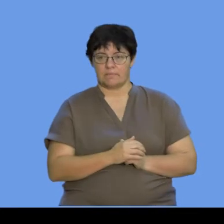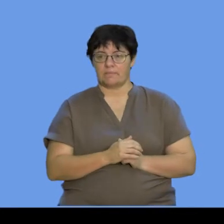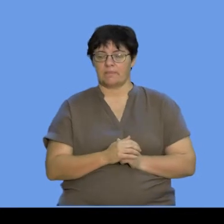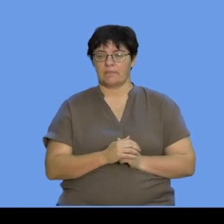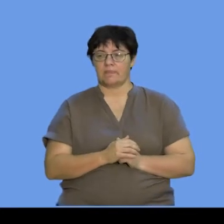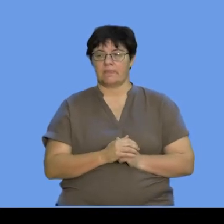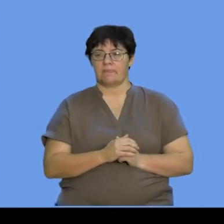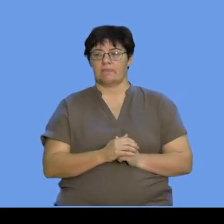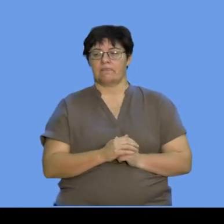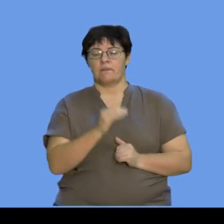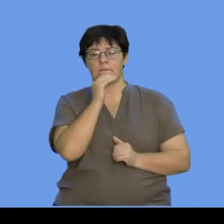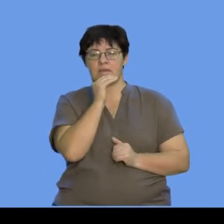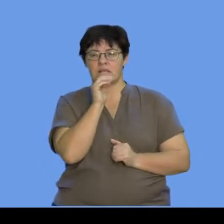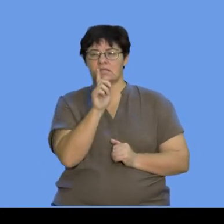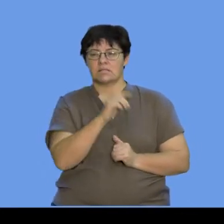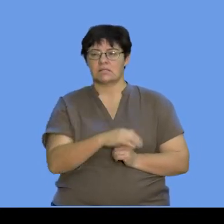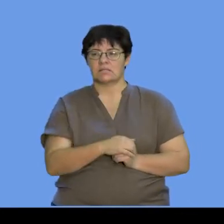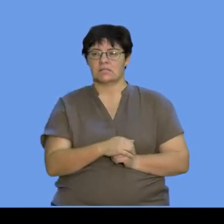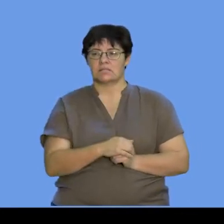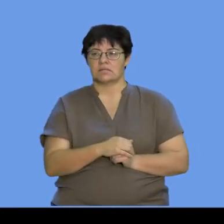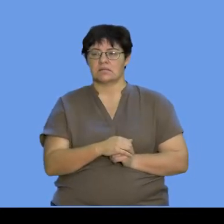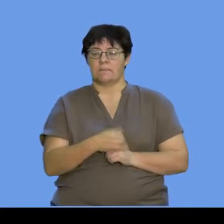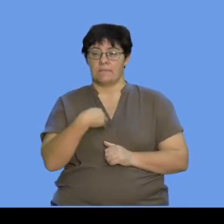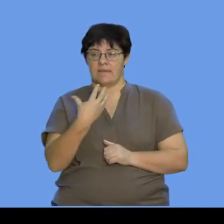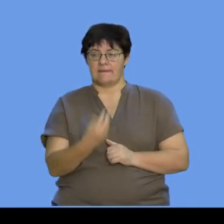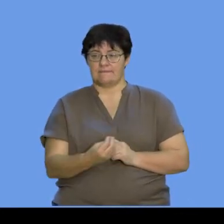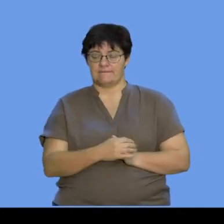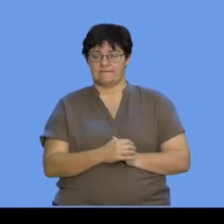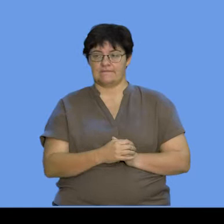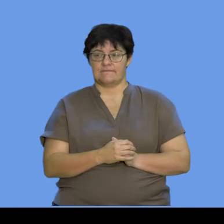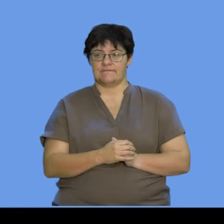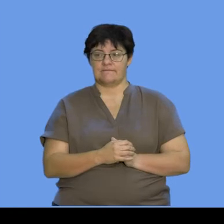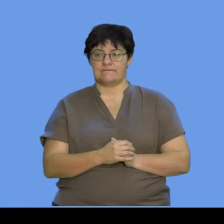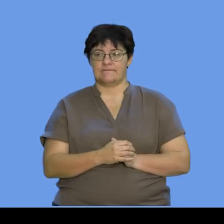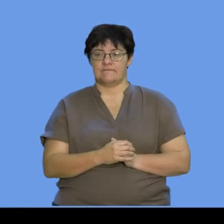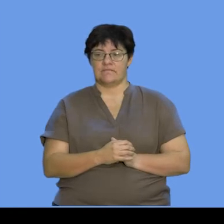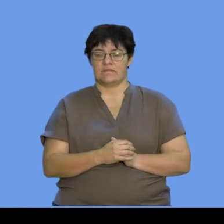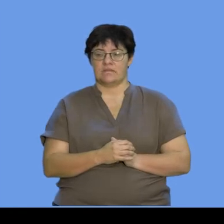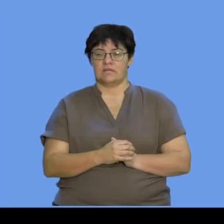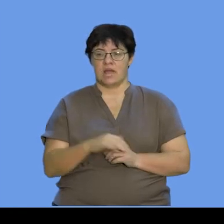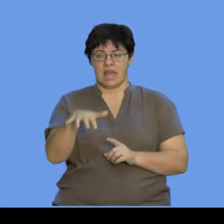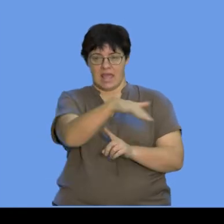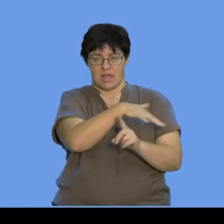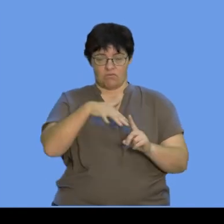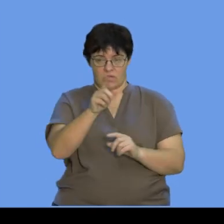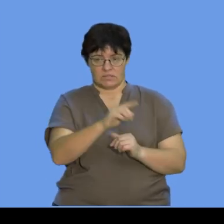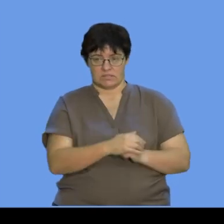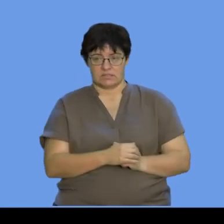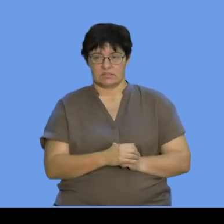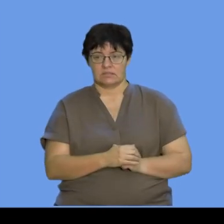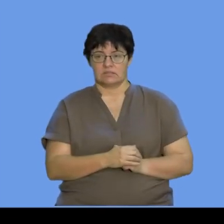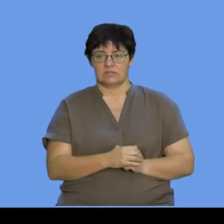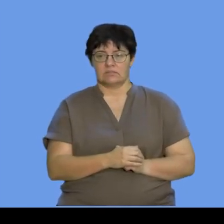right? So this will mean that I will then have, firstly, you write what is the area. Let me